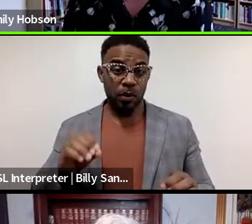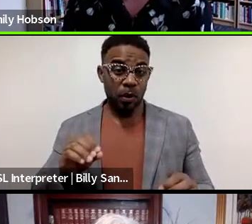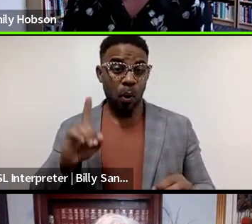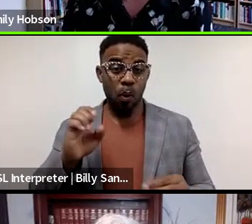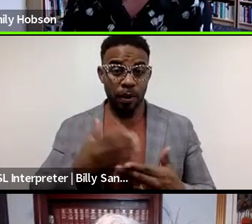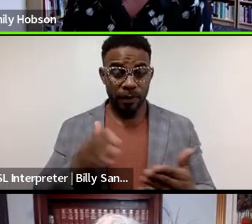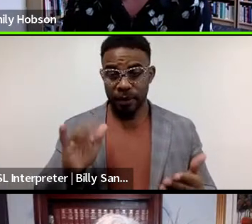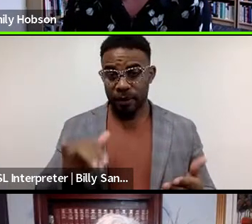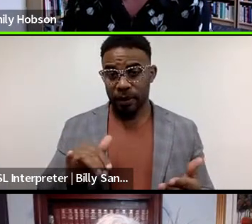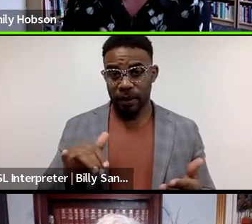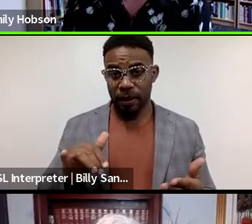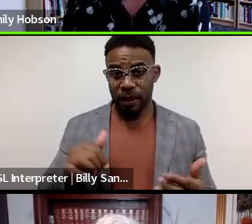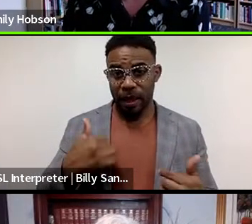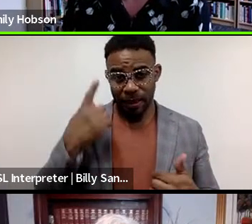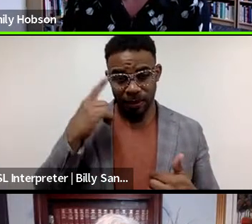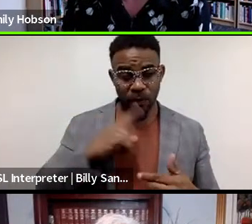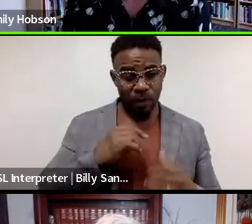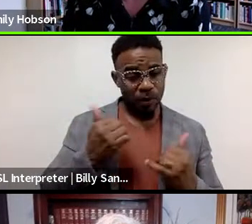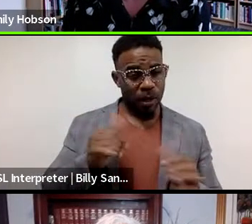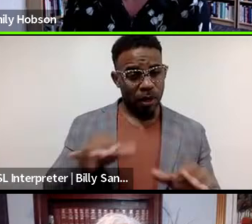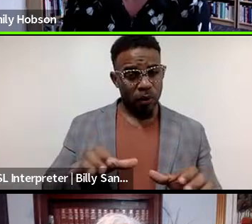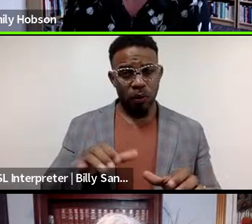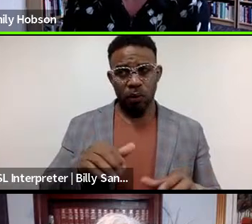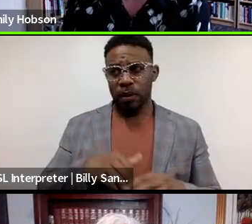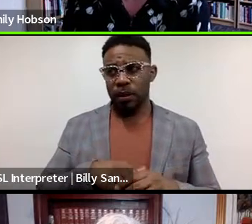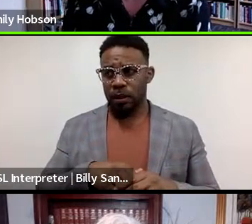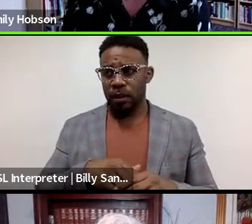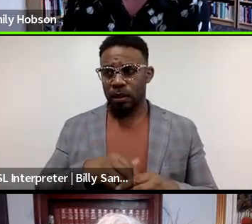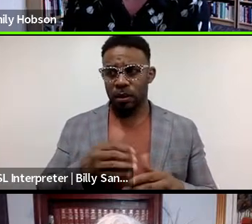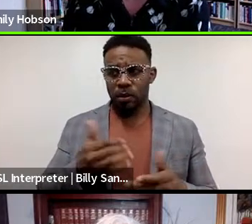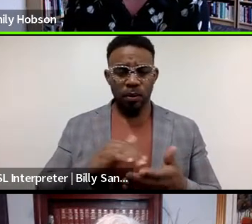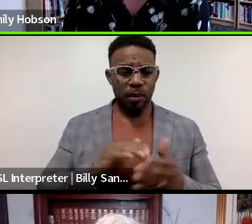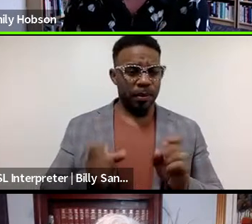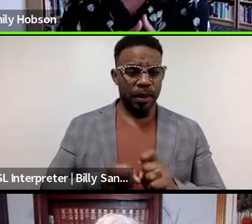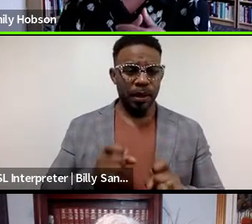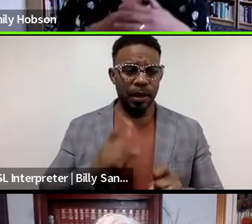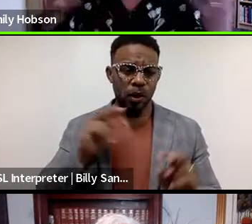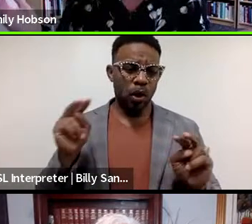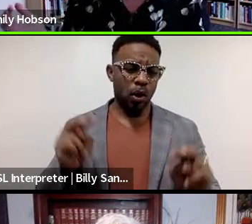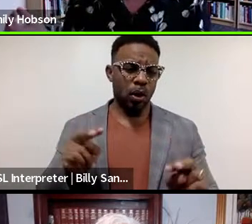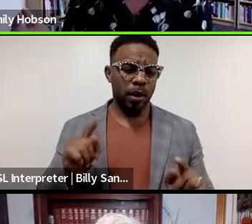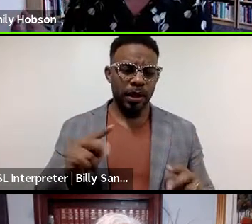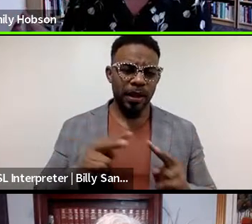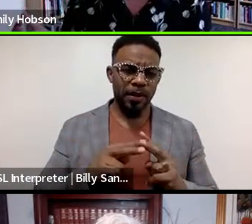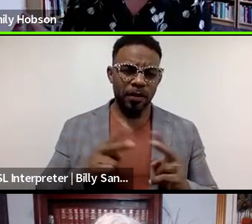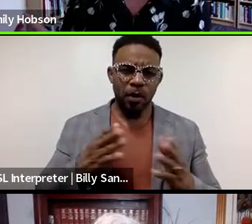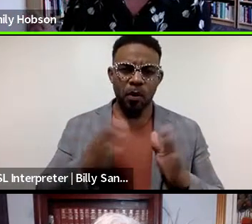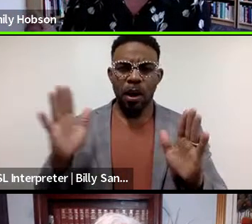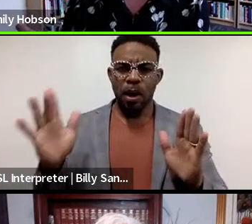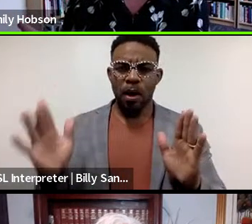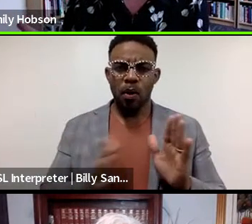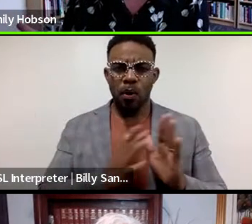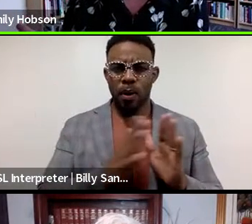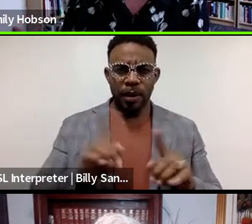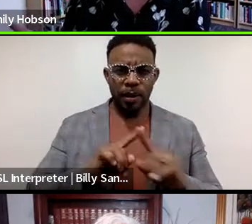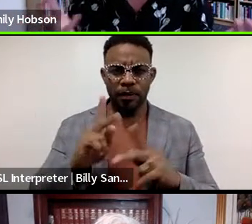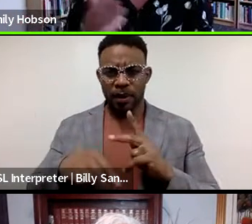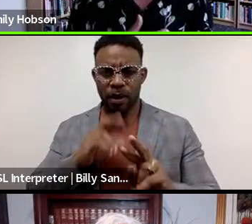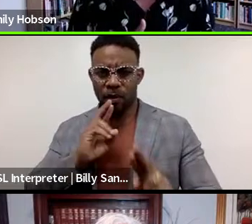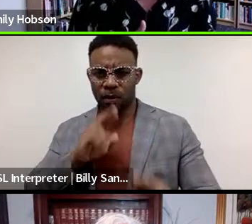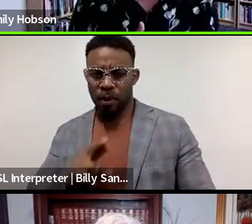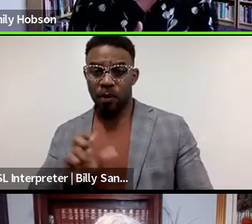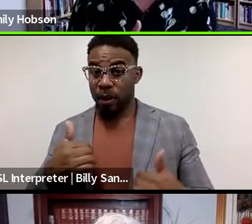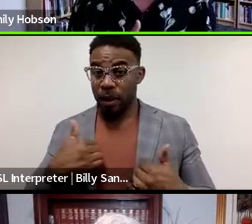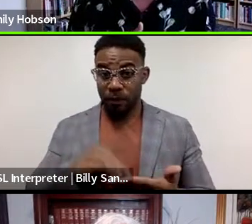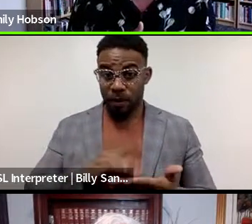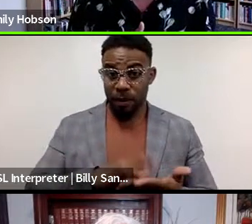of the things that I think we really try to do in Remaking Radicalism is to look at a very wide range of different kinds of responses. So we